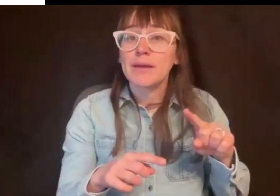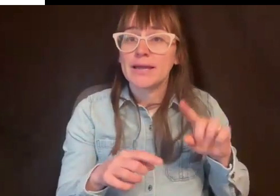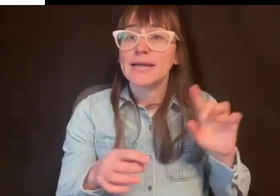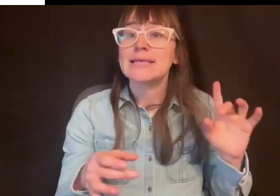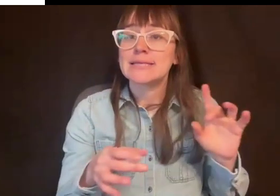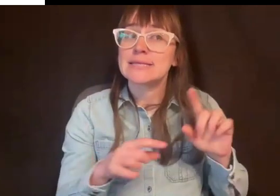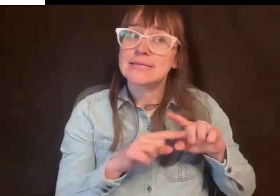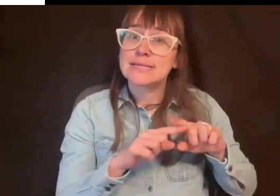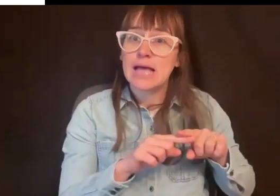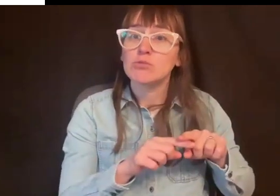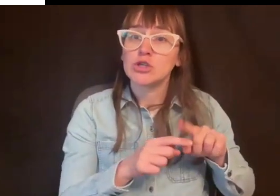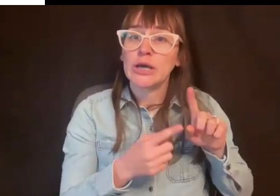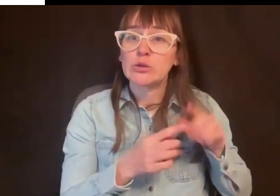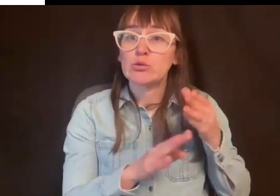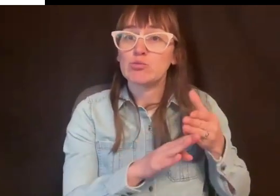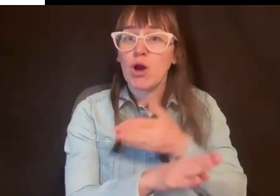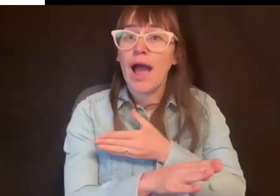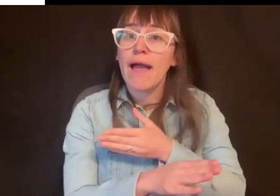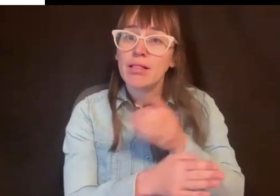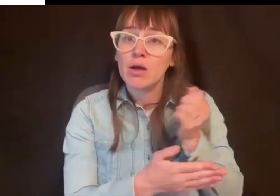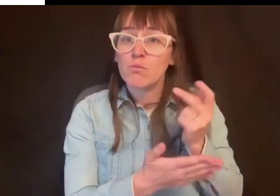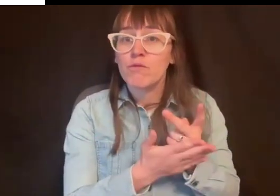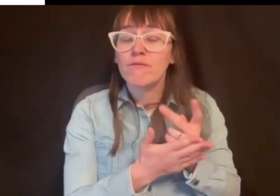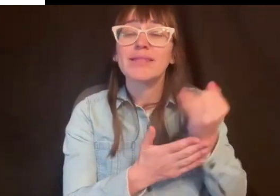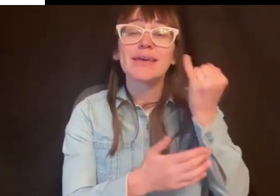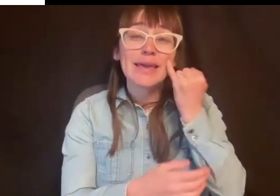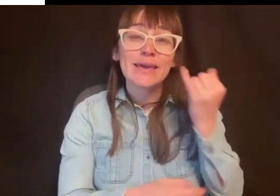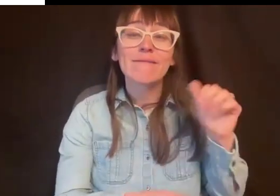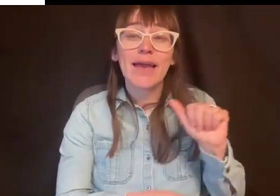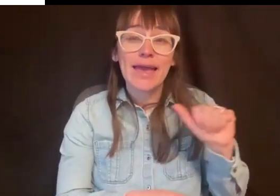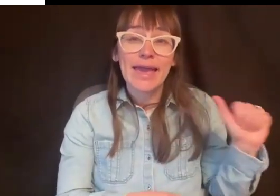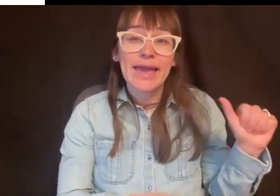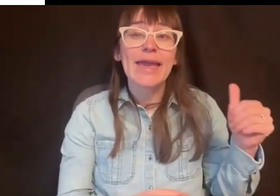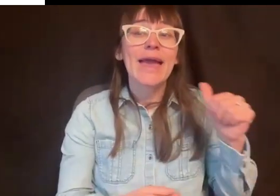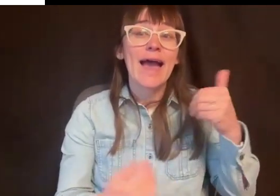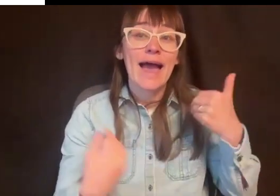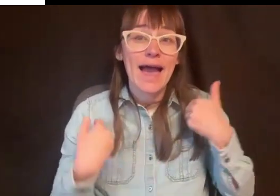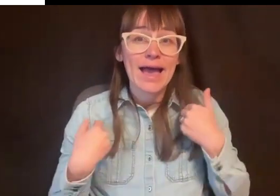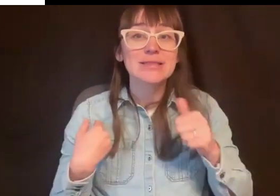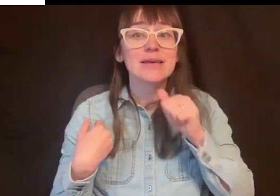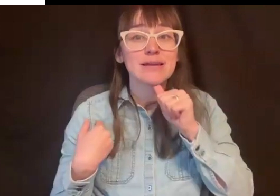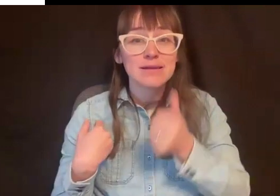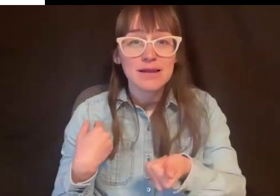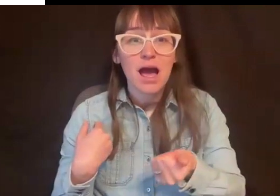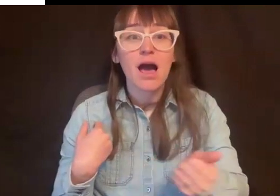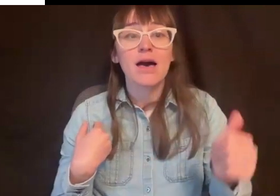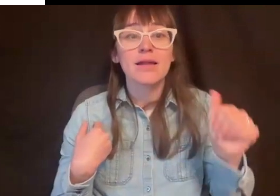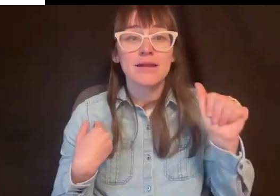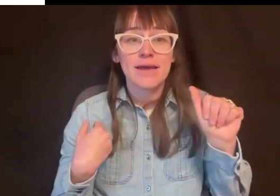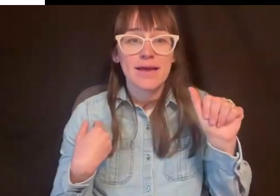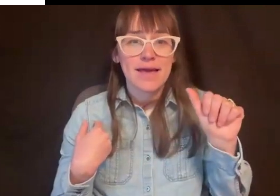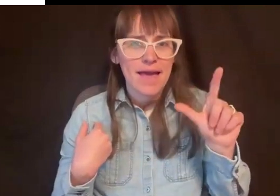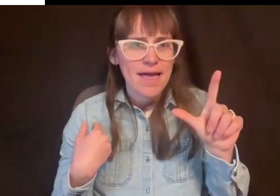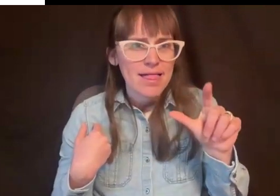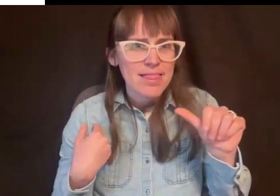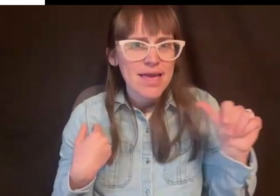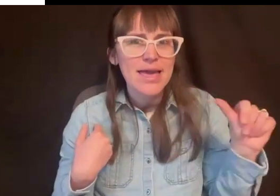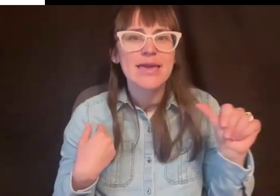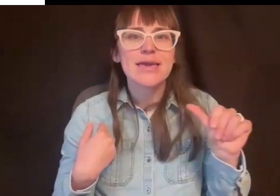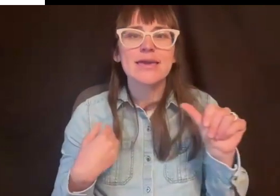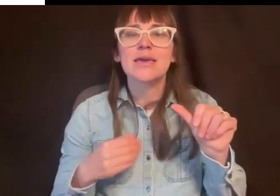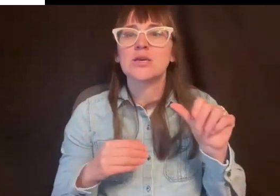under Section 212 if a AAA is receiving a non-OAA source of funding to provide or facilitate the provision of